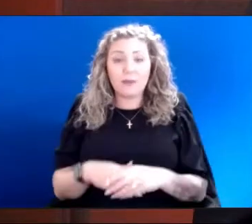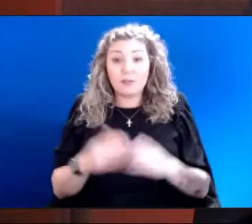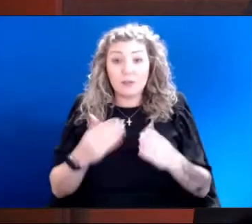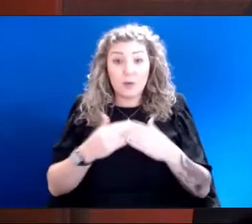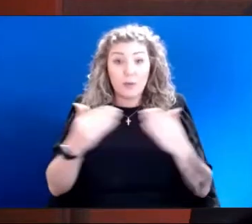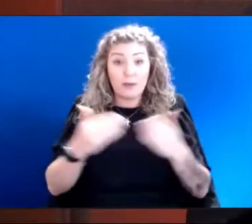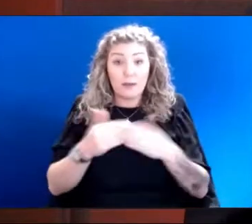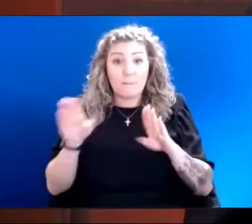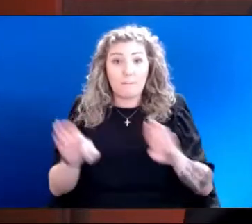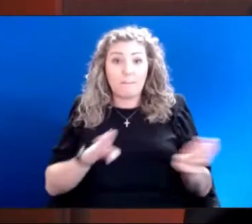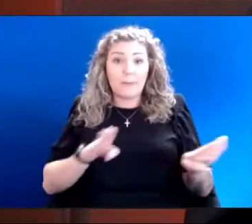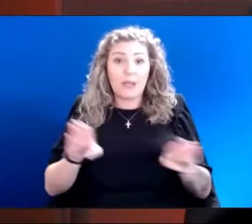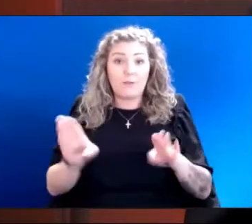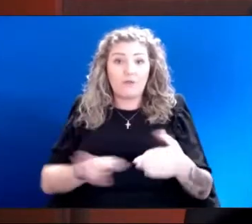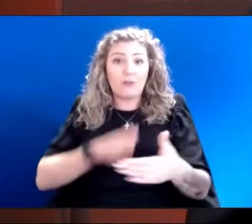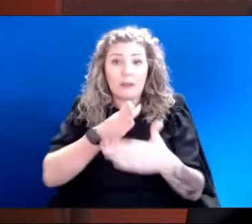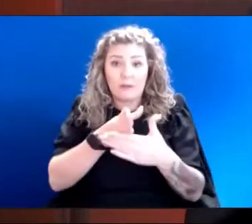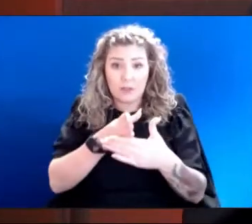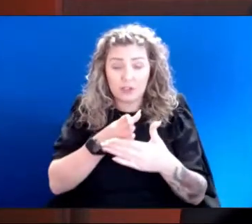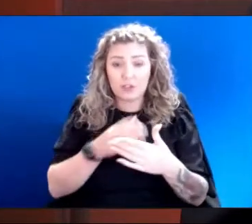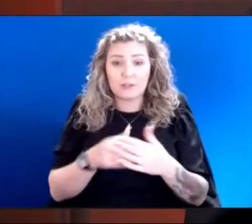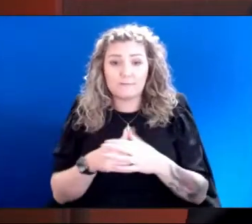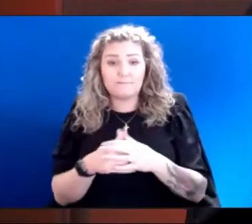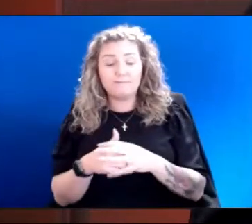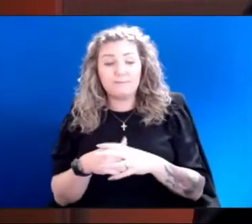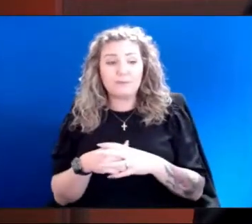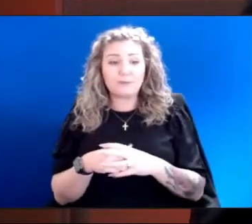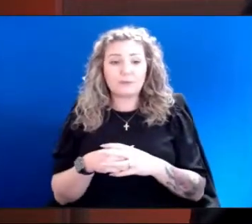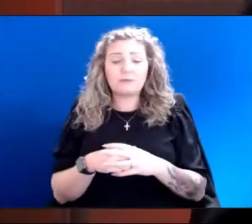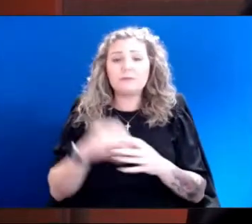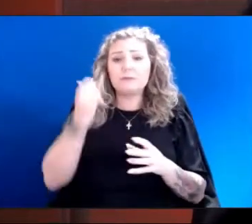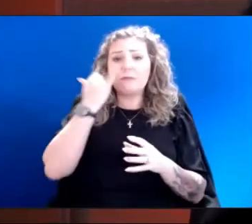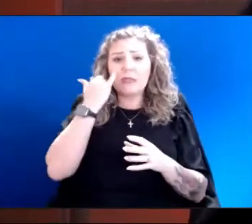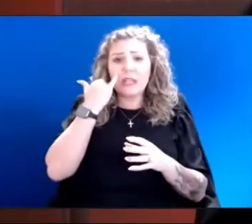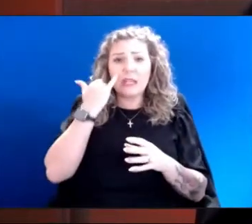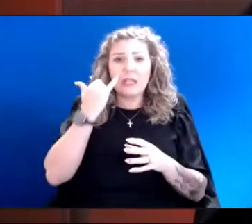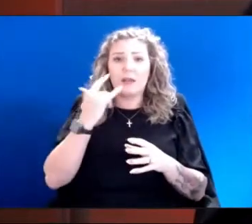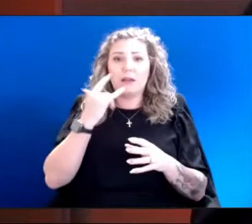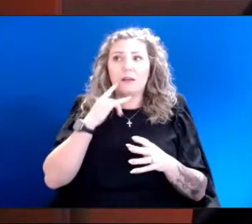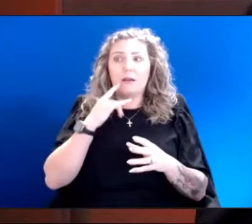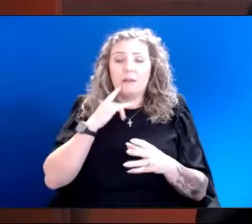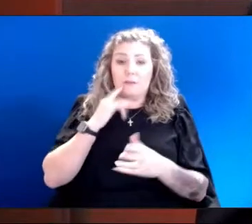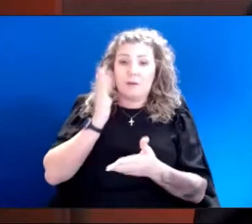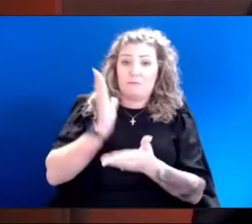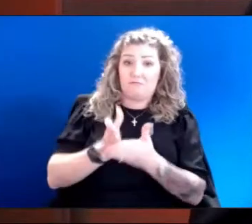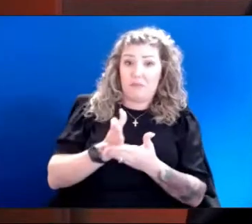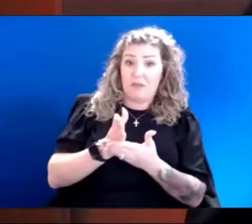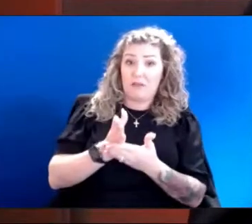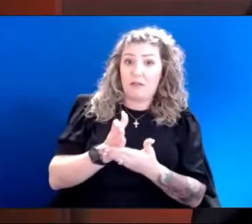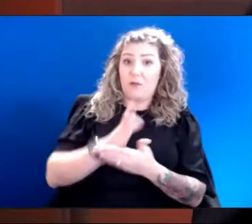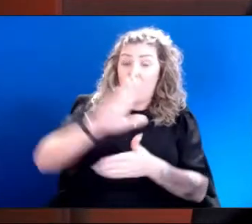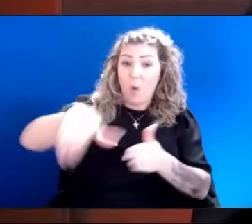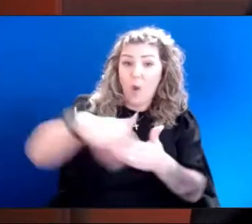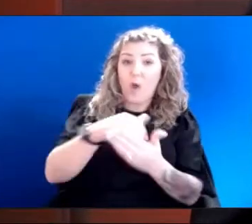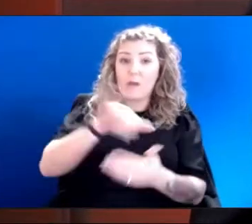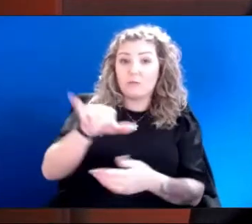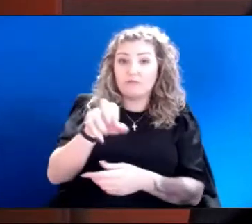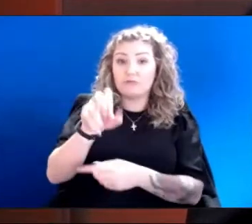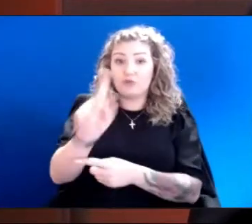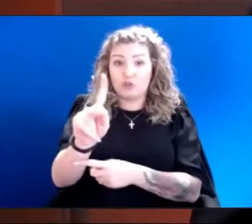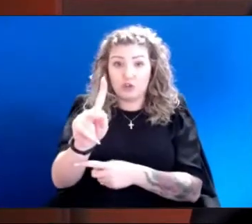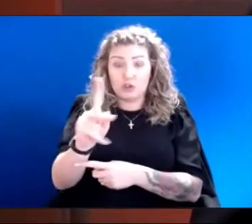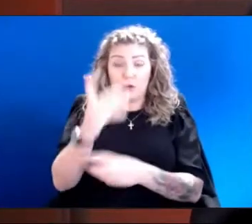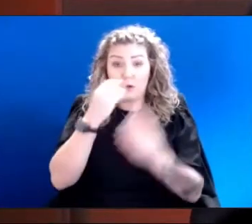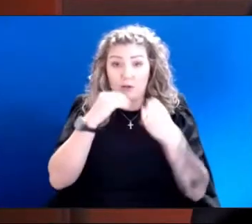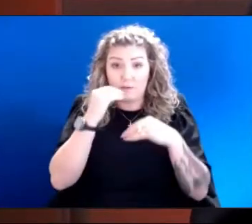behavioral interventions are, if absolute abstinence from the junk food isn't an option for you, portion control. So